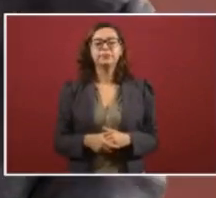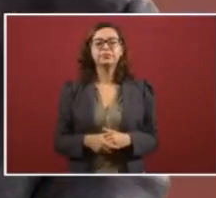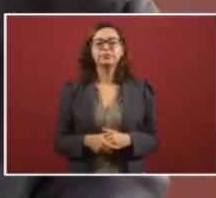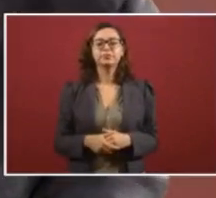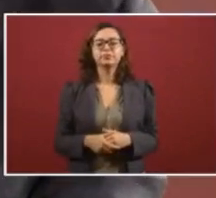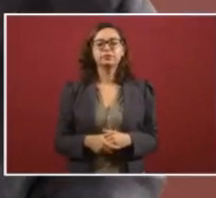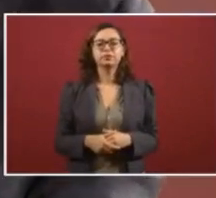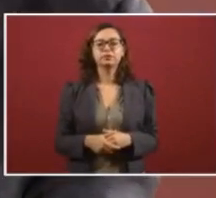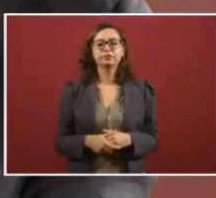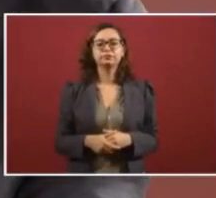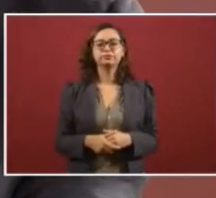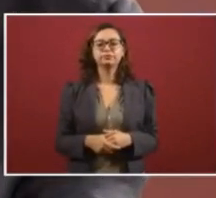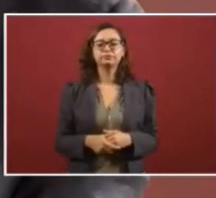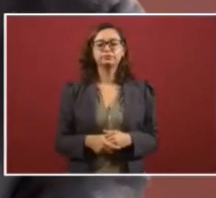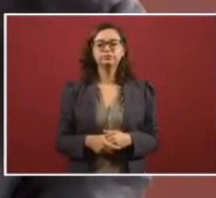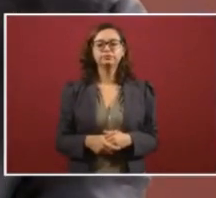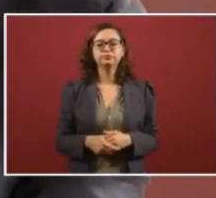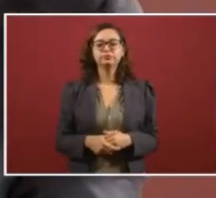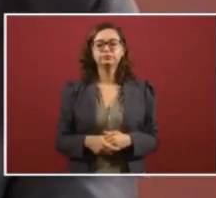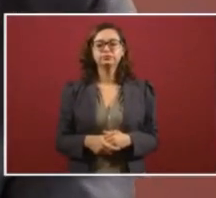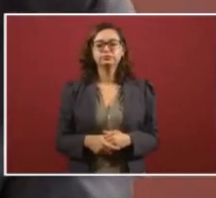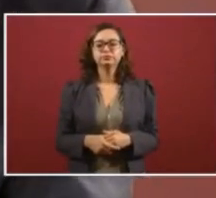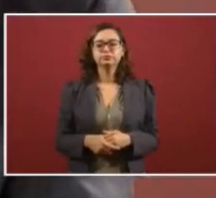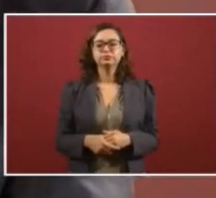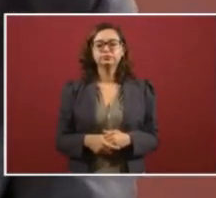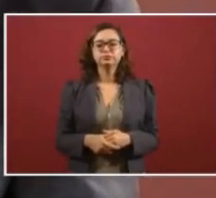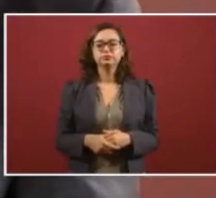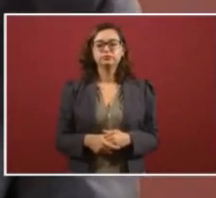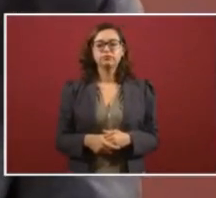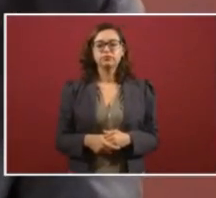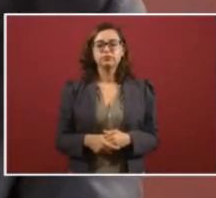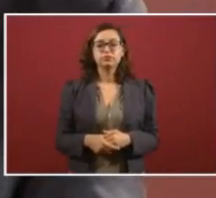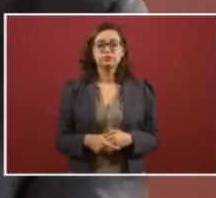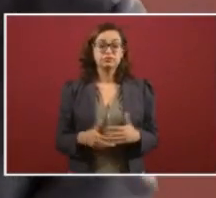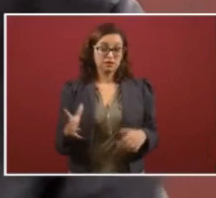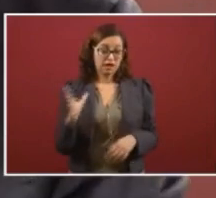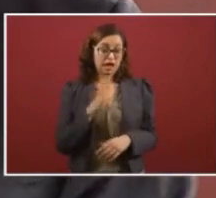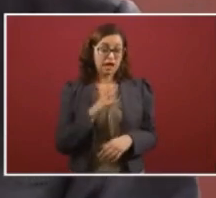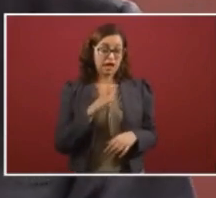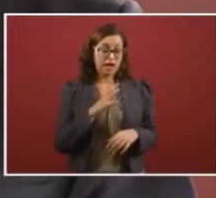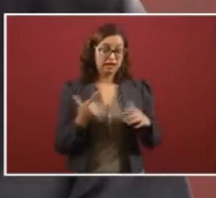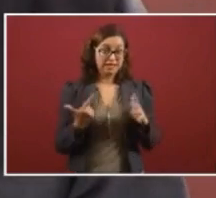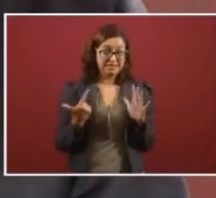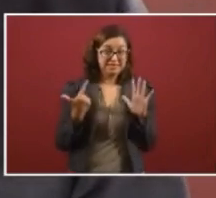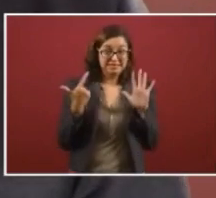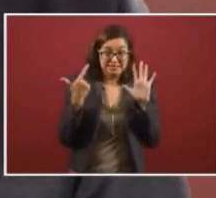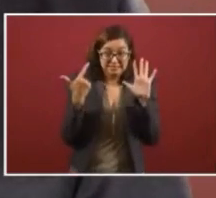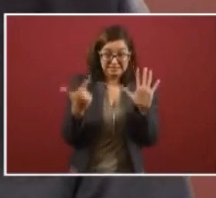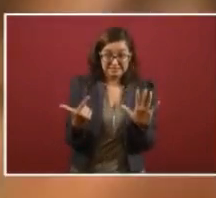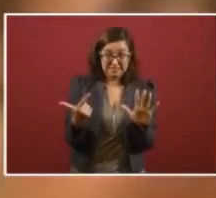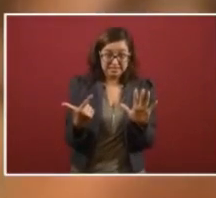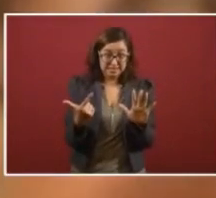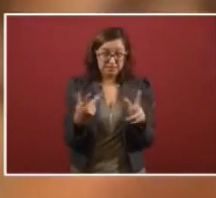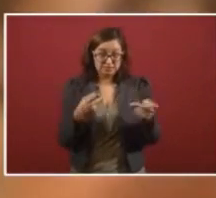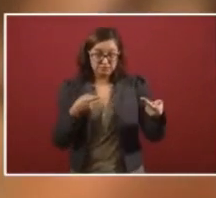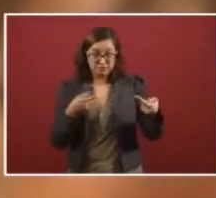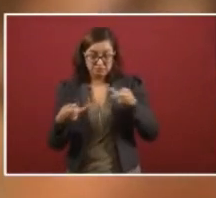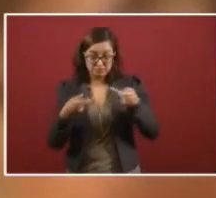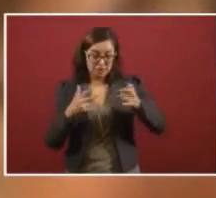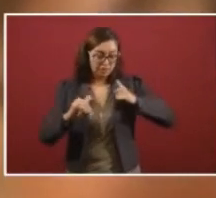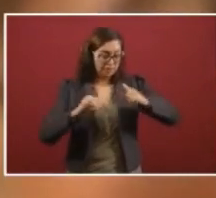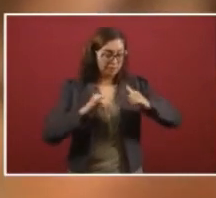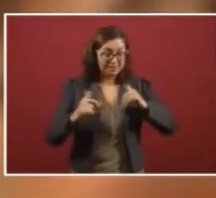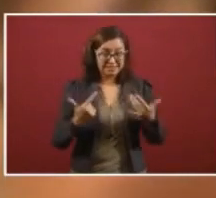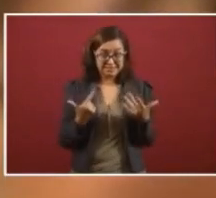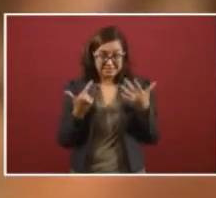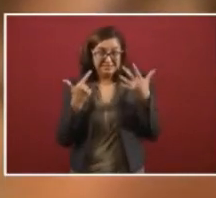So therefore, all these seven ducts that are originally